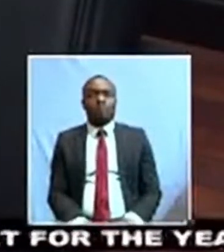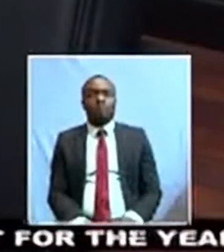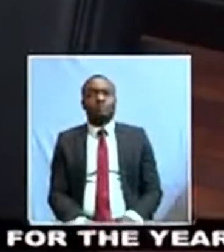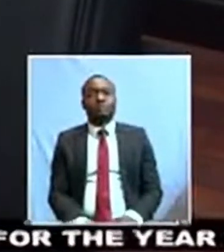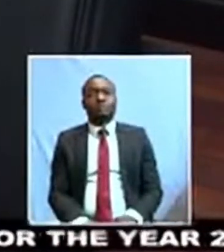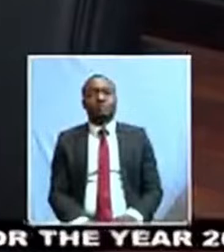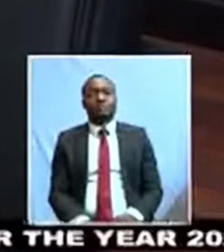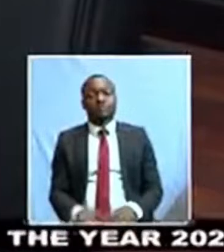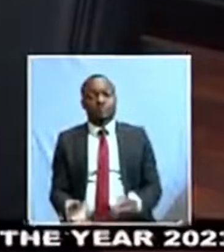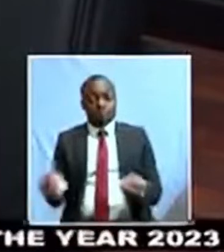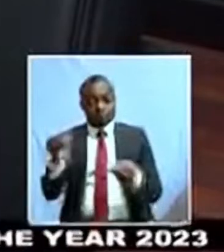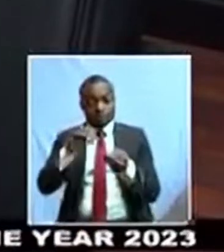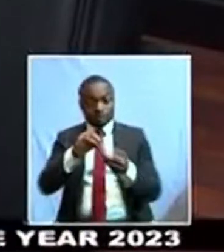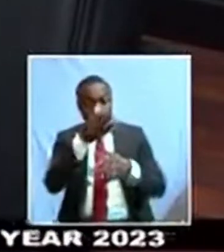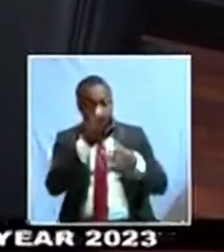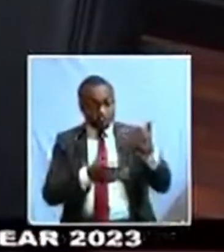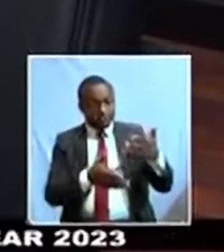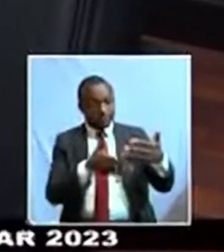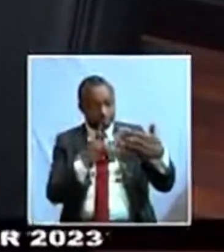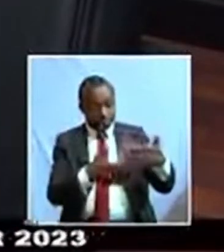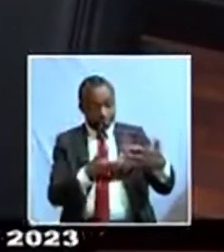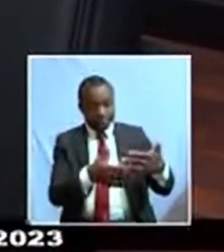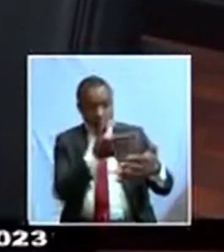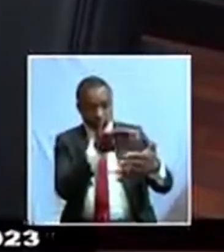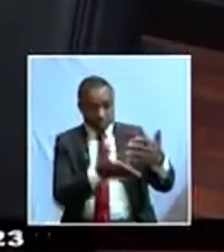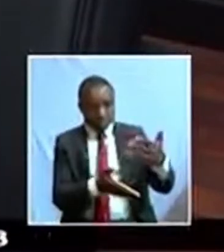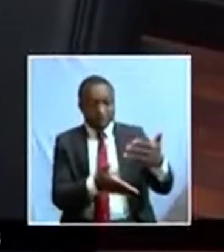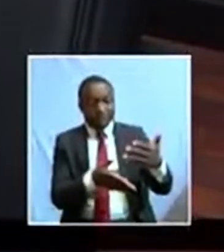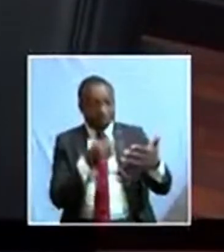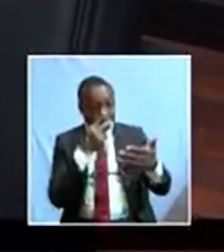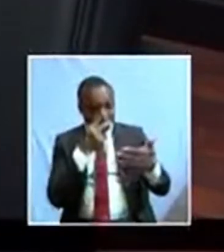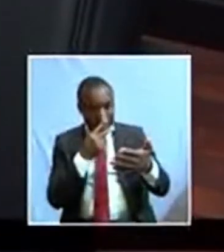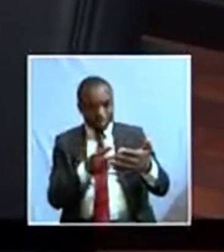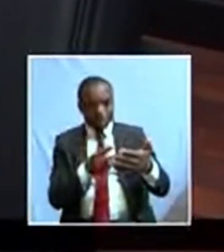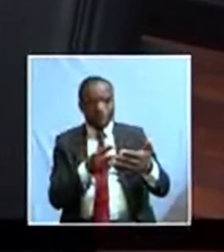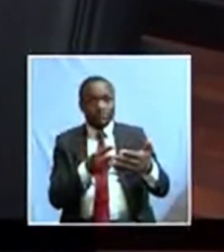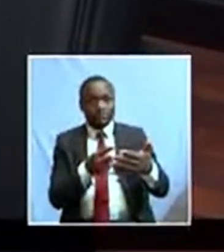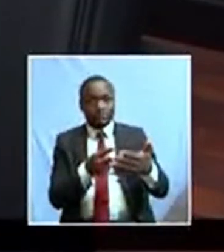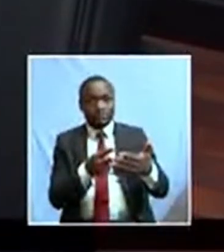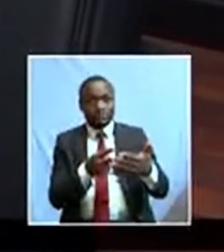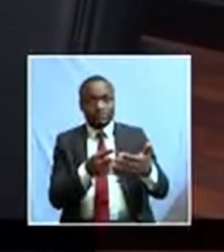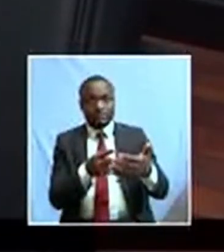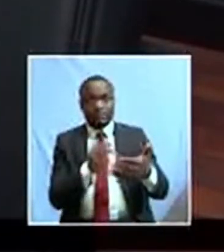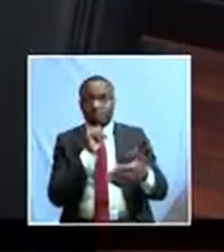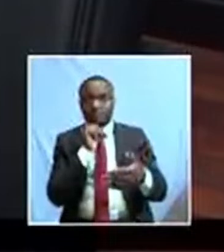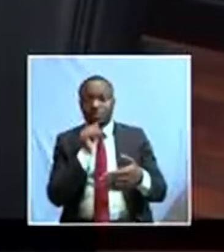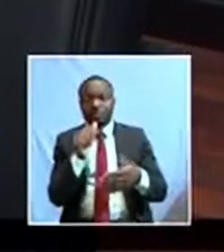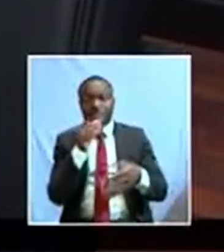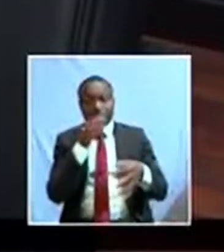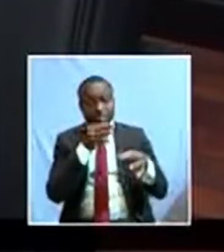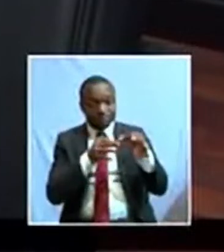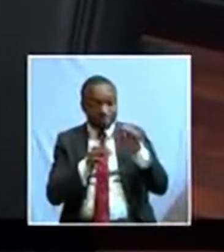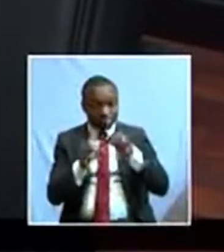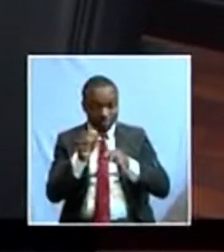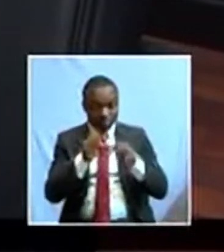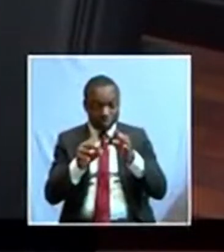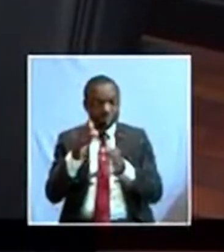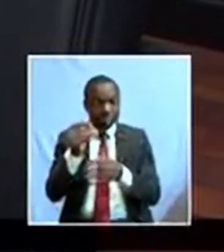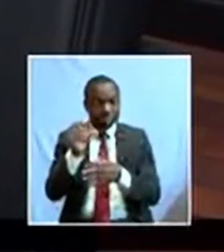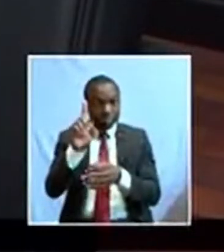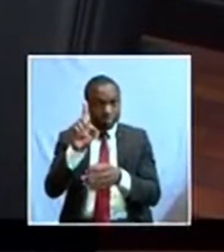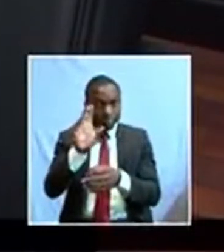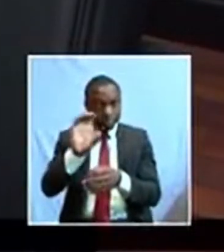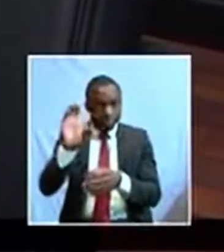when I add these invoices, I can call them, I see that there's an accounted for money of